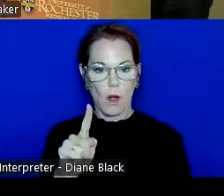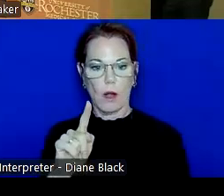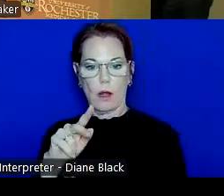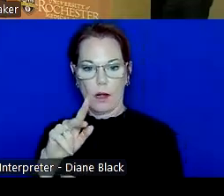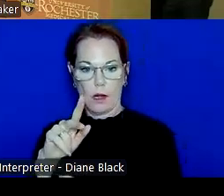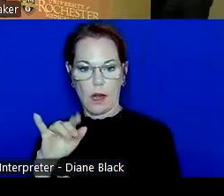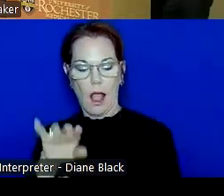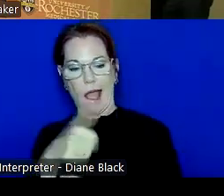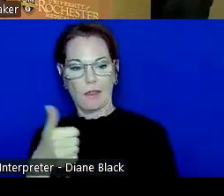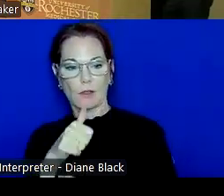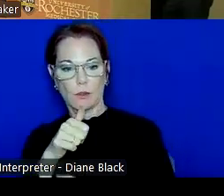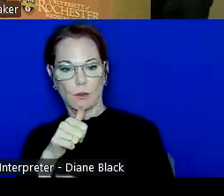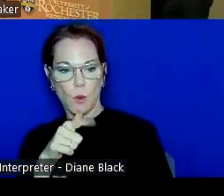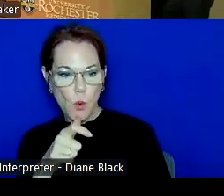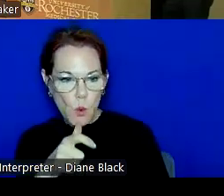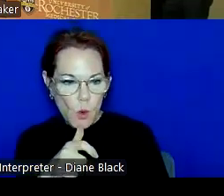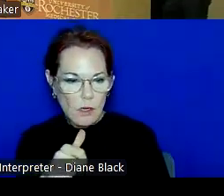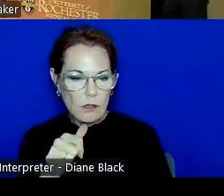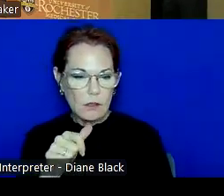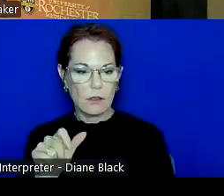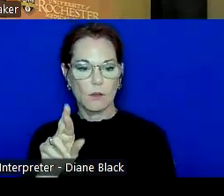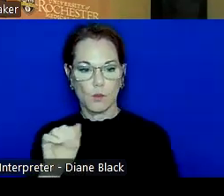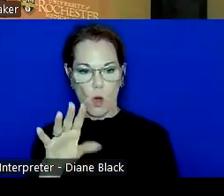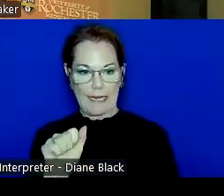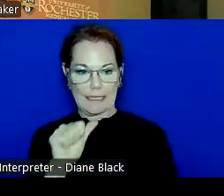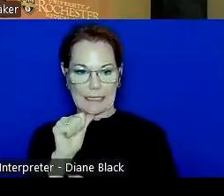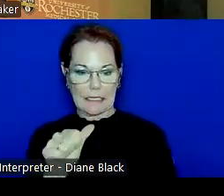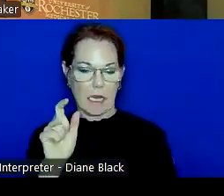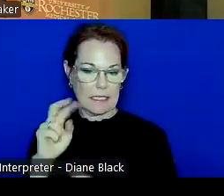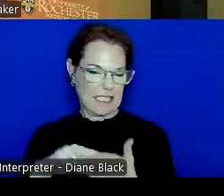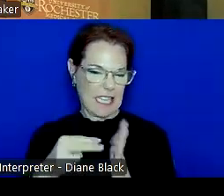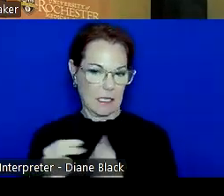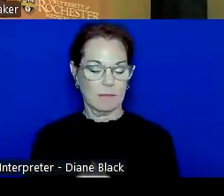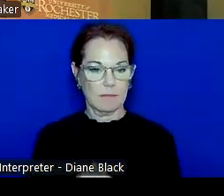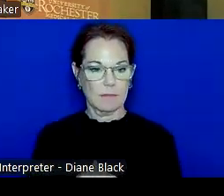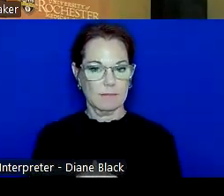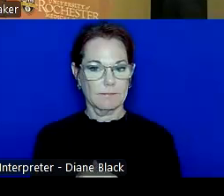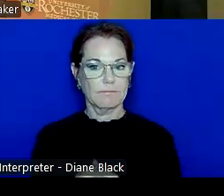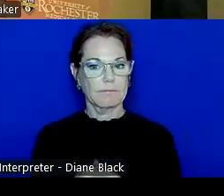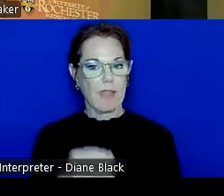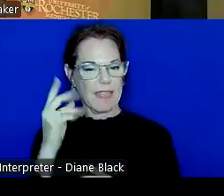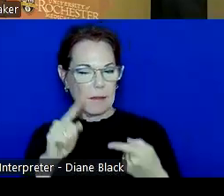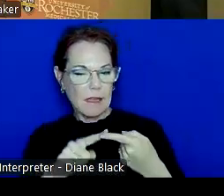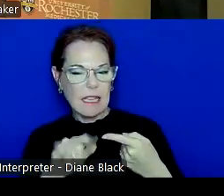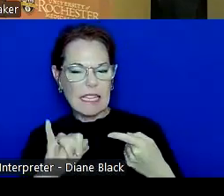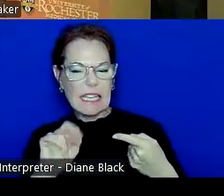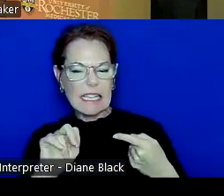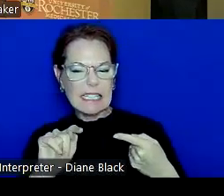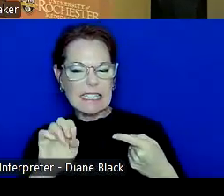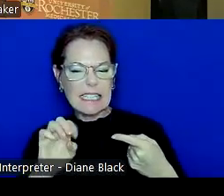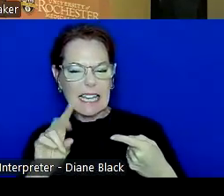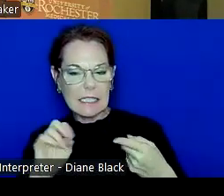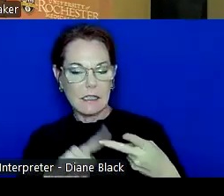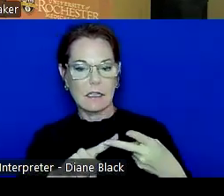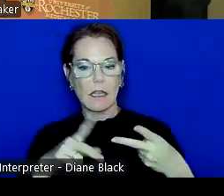those intended. Just think about which words stuck out to you there, right? intended, prohibition,